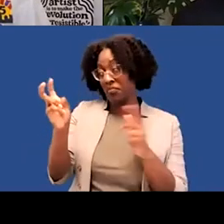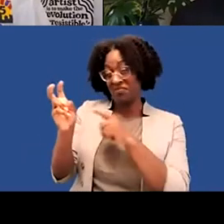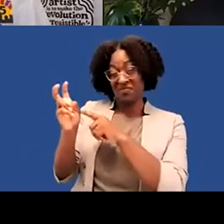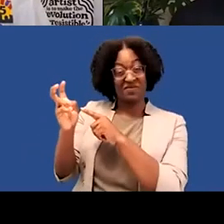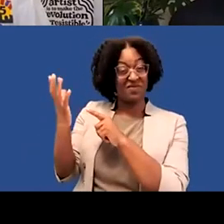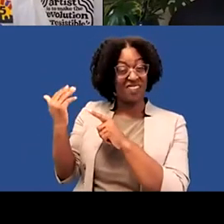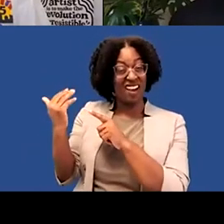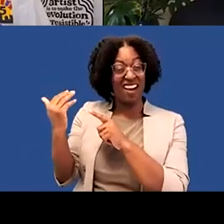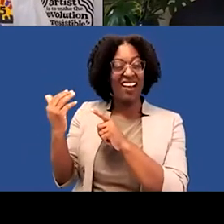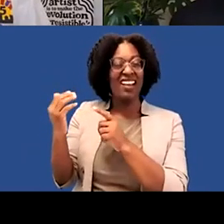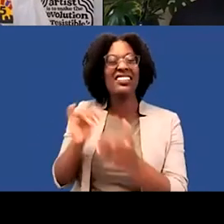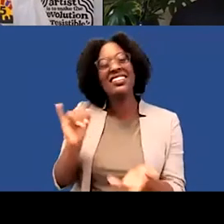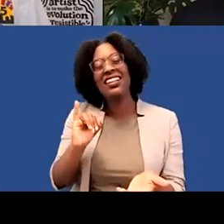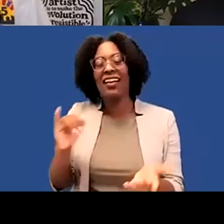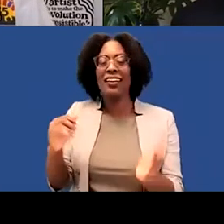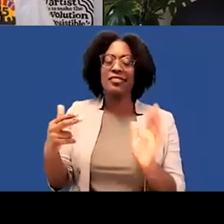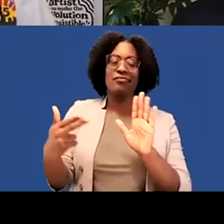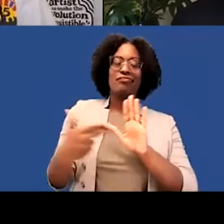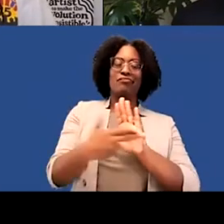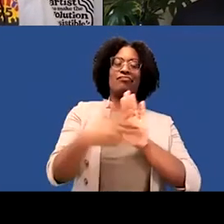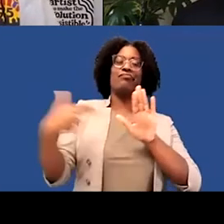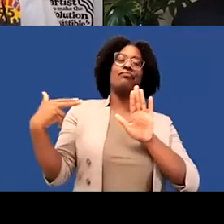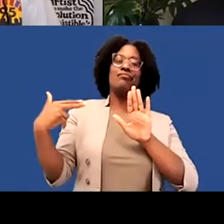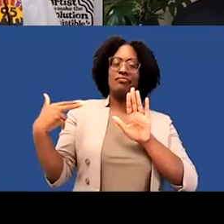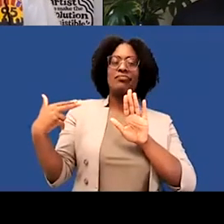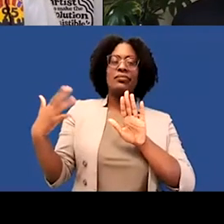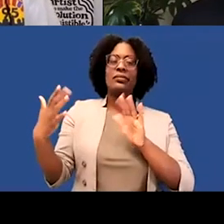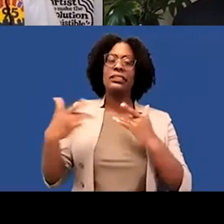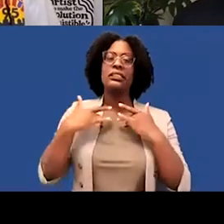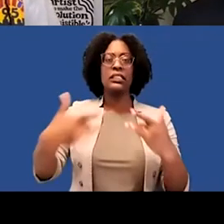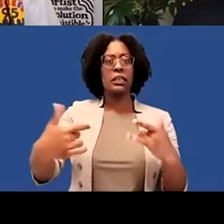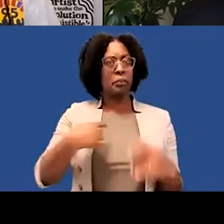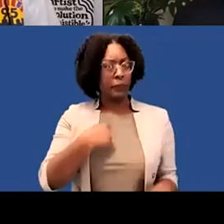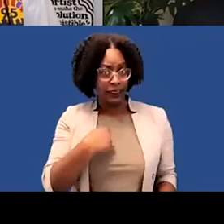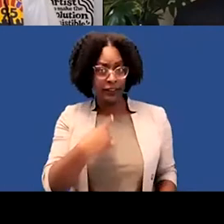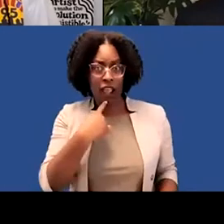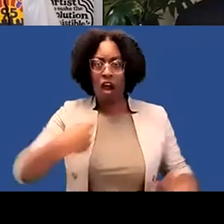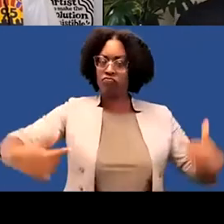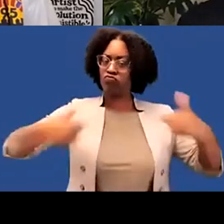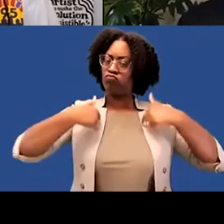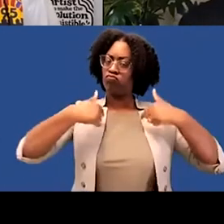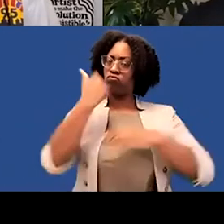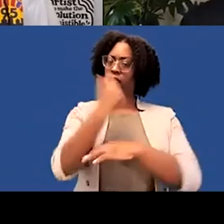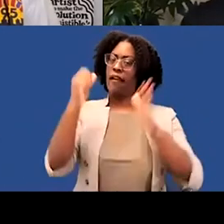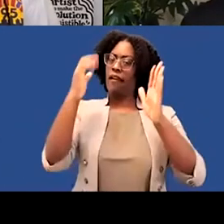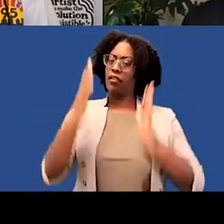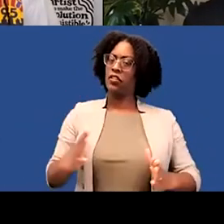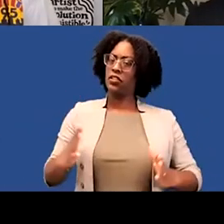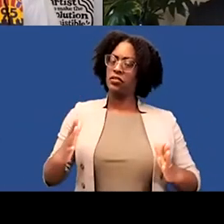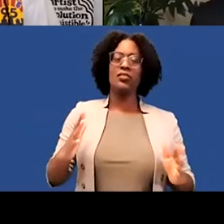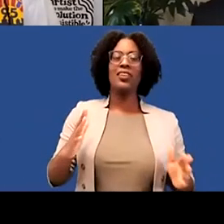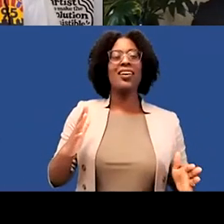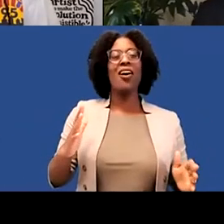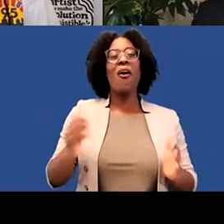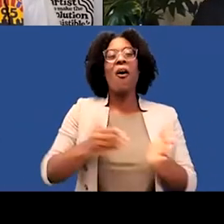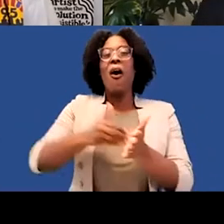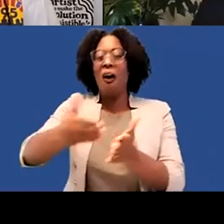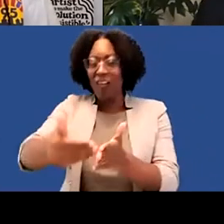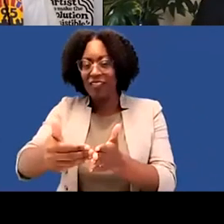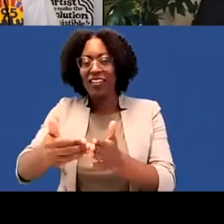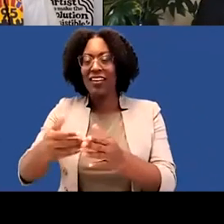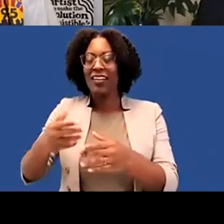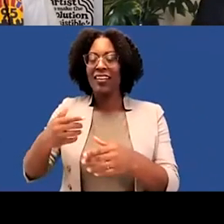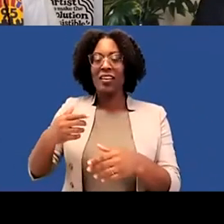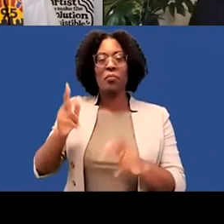it's like one of those labels that is kind of put onto you in general before you actually like hold up that mantle for yourself.